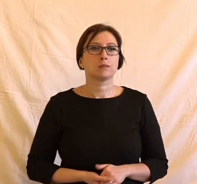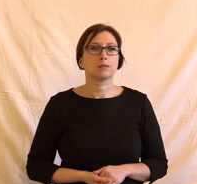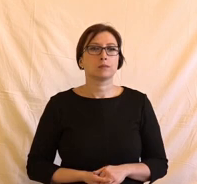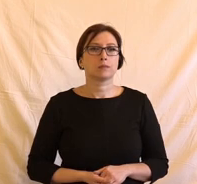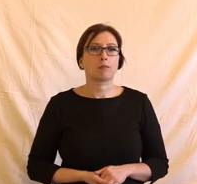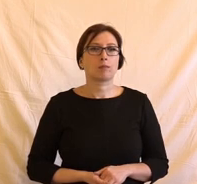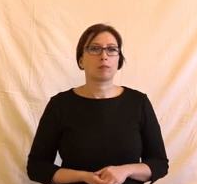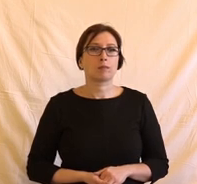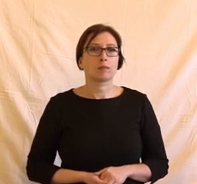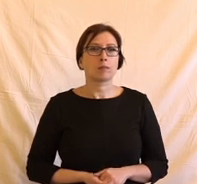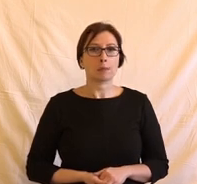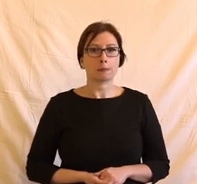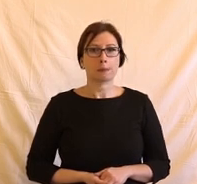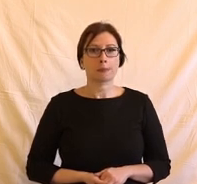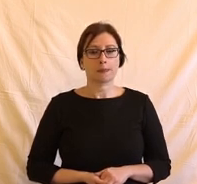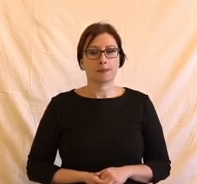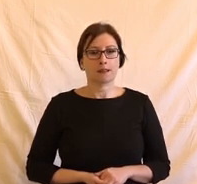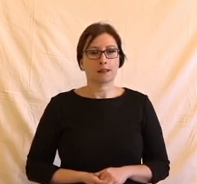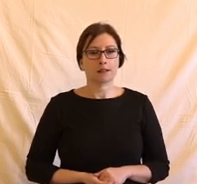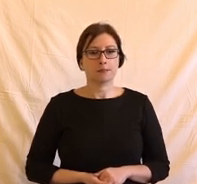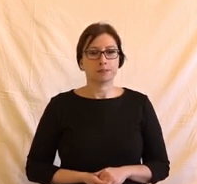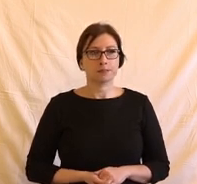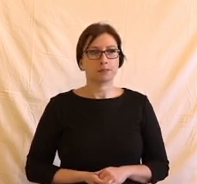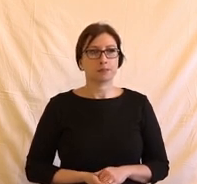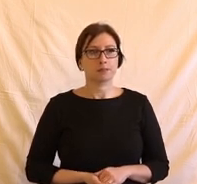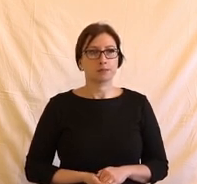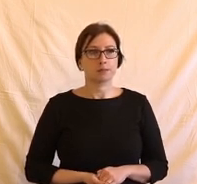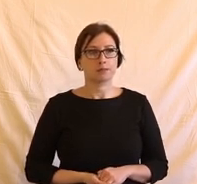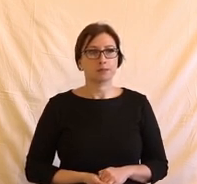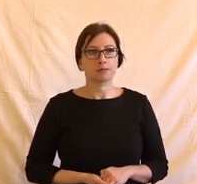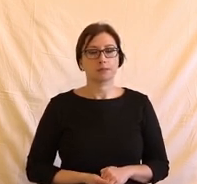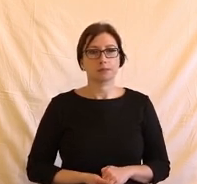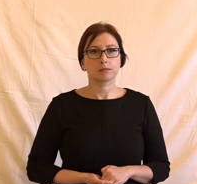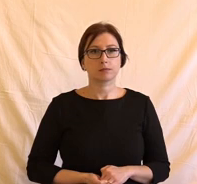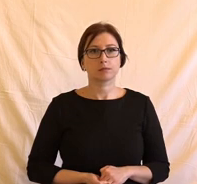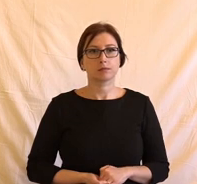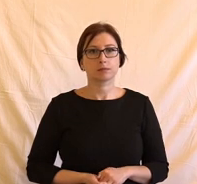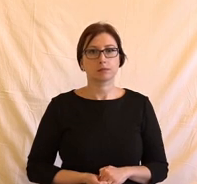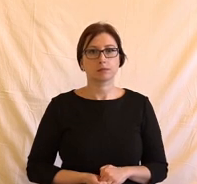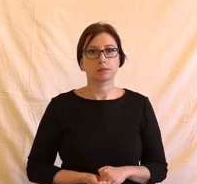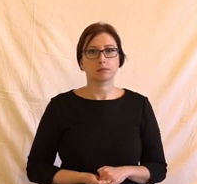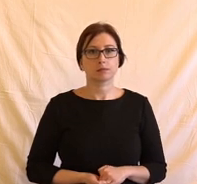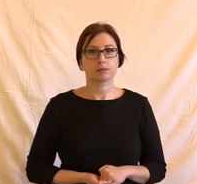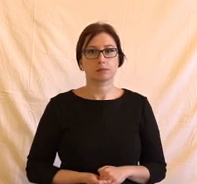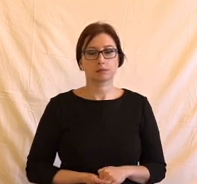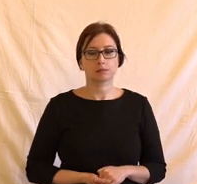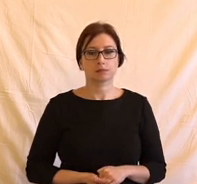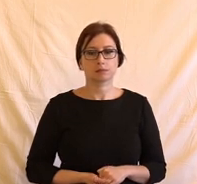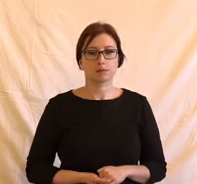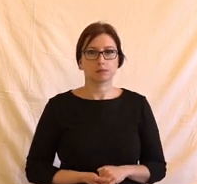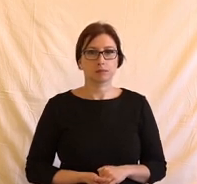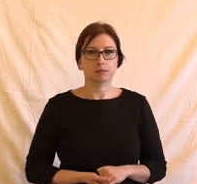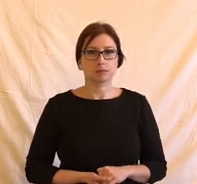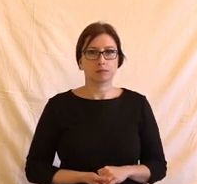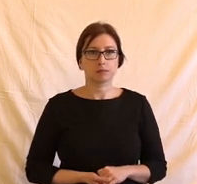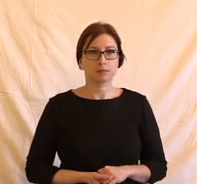to standardize. That means that other systems should be able to interact with them in a standardized way. We need portals. That